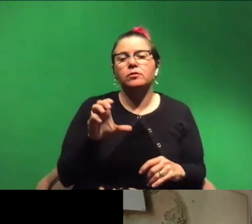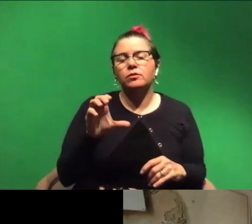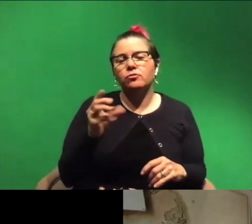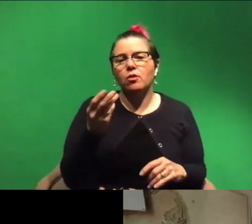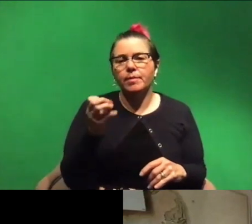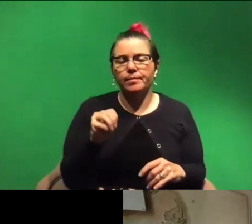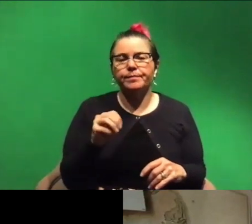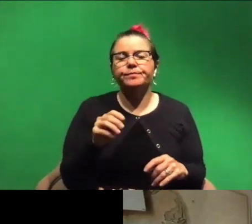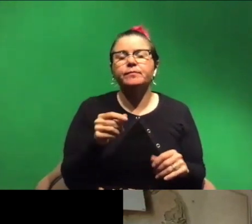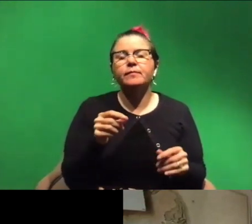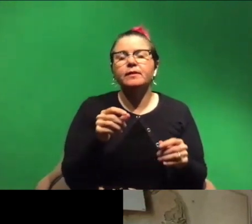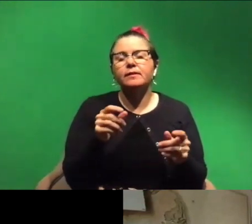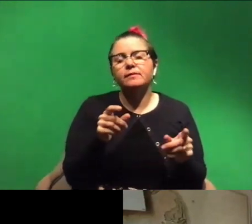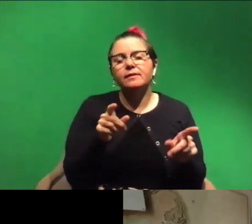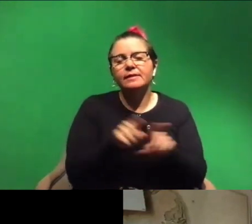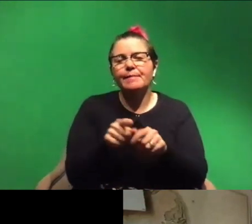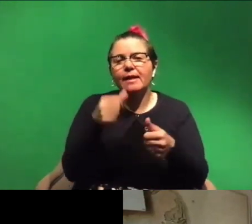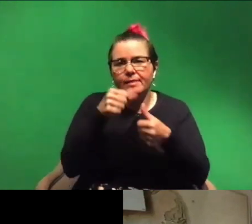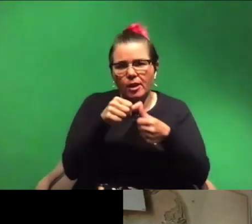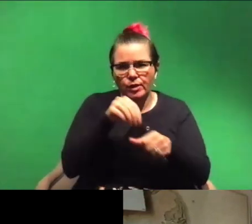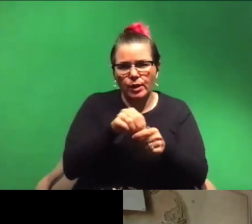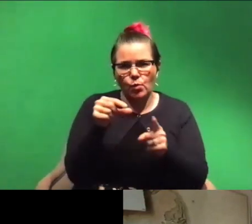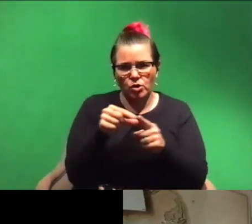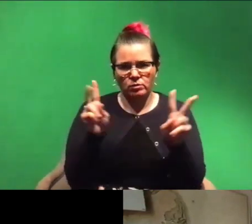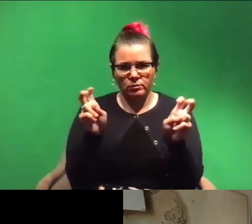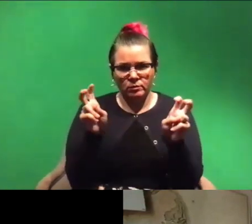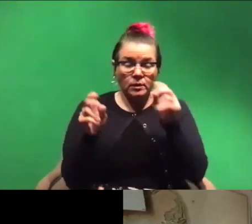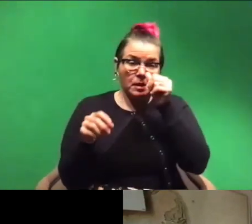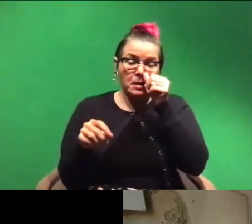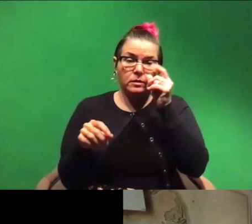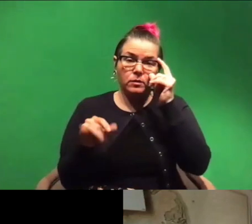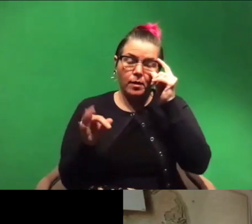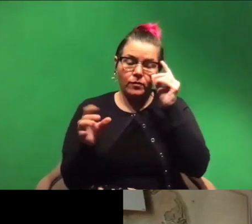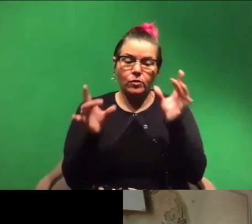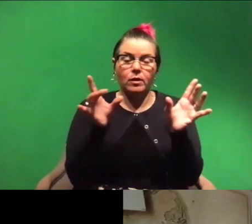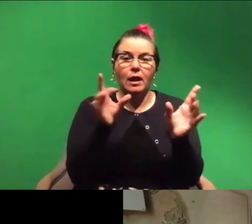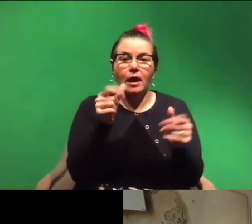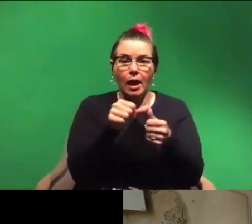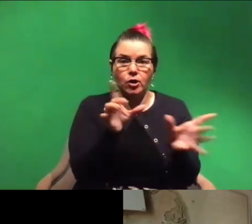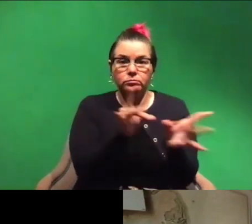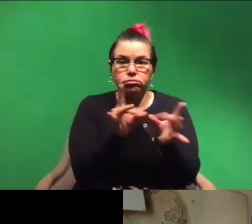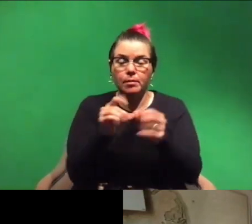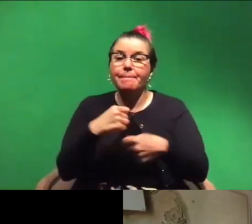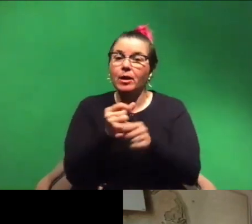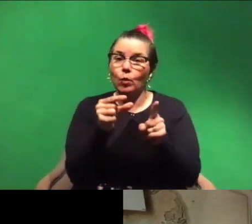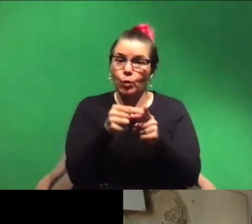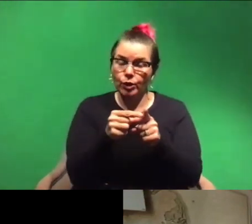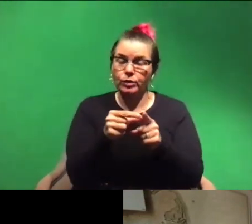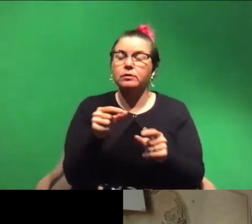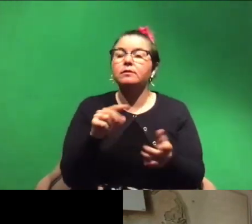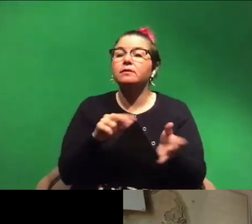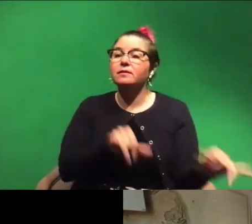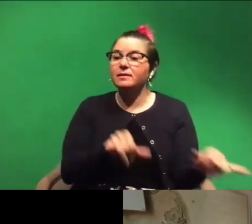a letter in a word, right? If you combine letters together, you make a word. So if you combine elements together, you